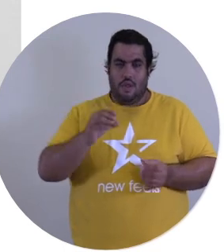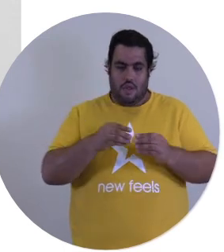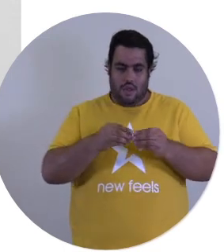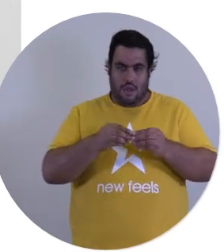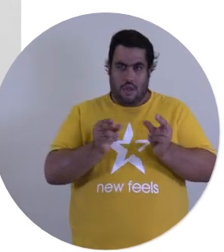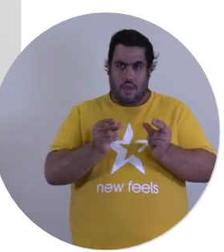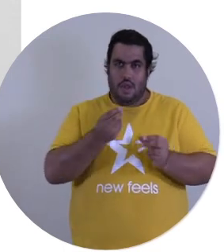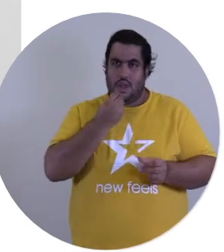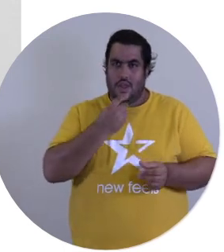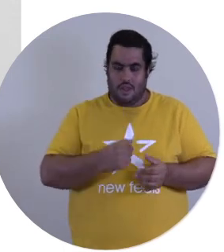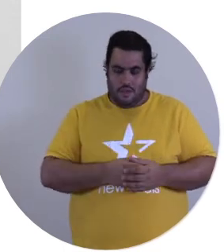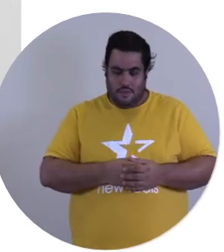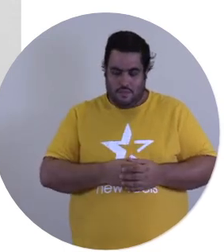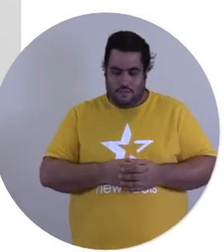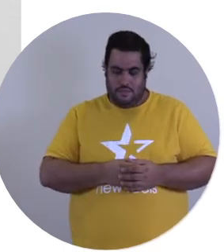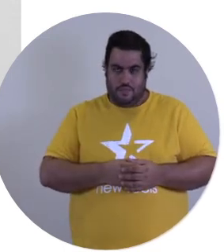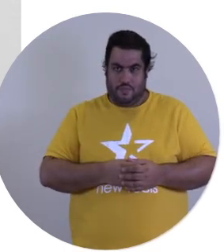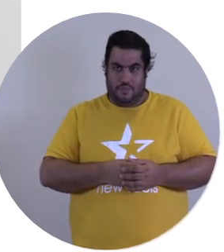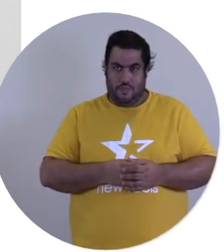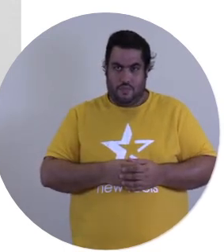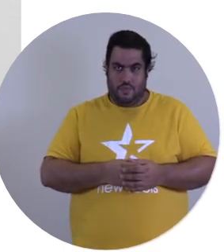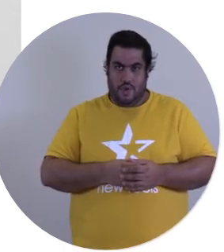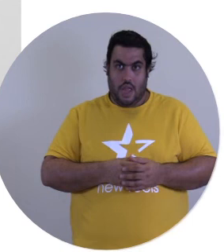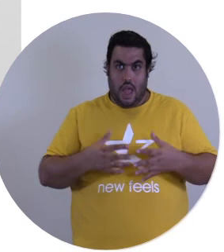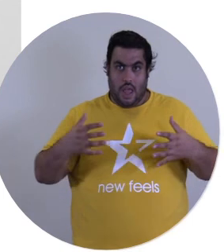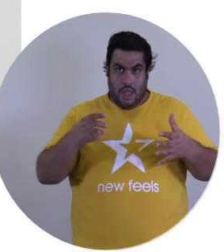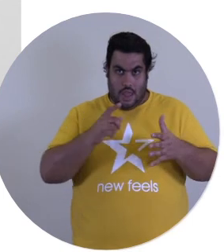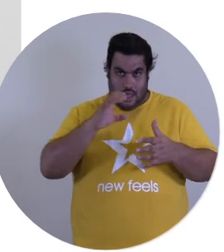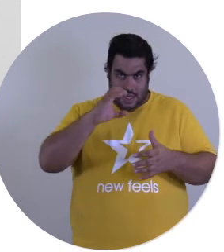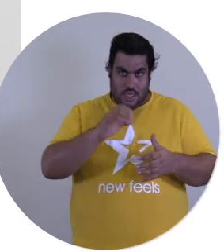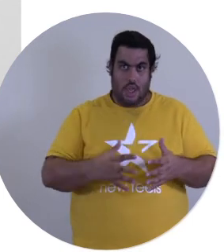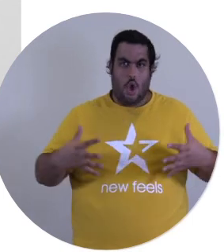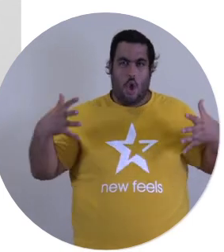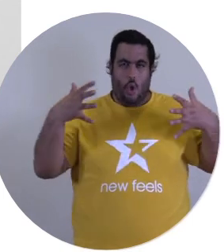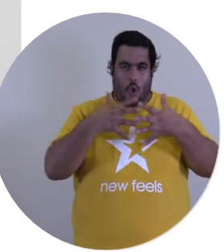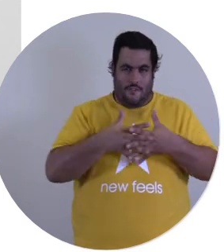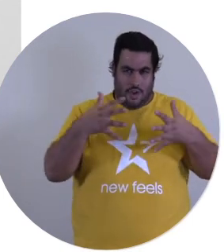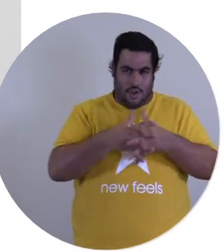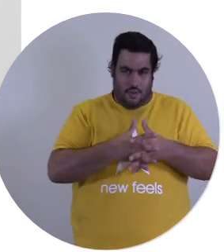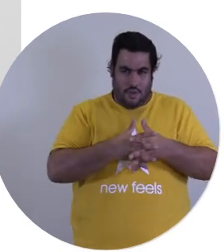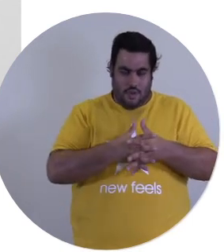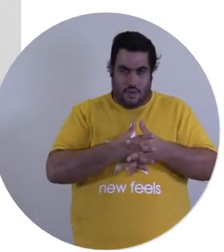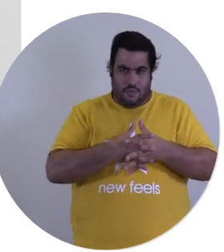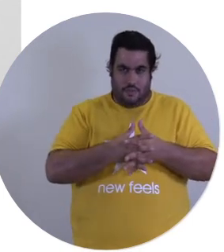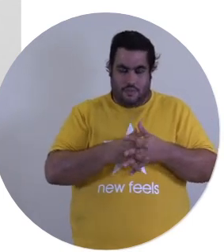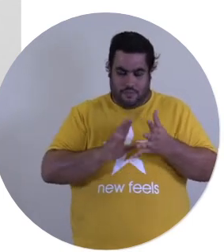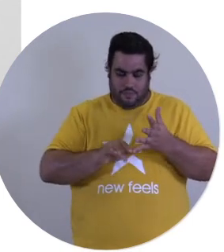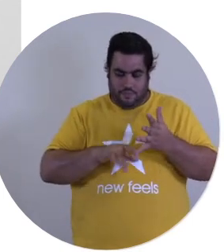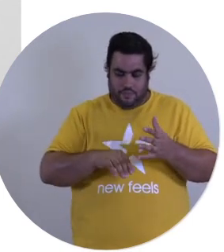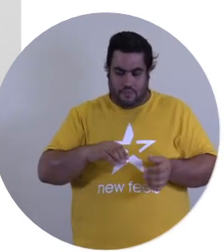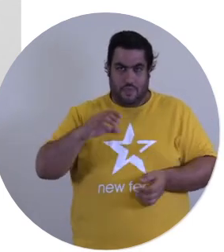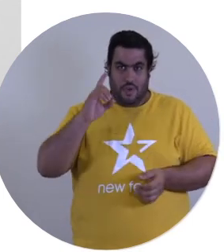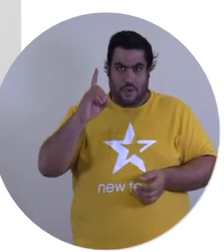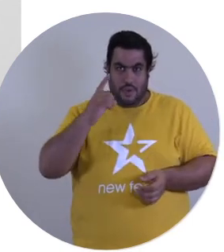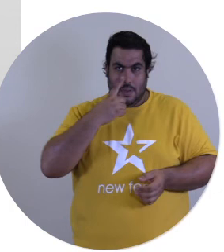and glamour. Glamour is an attractive and exciting quality. For example, the actress added a touch